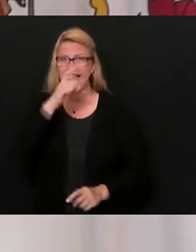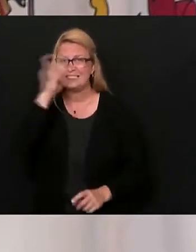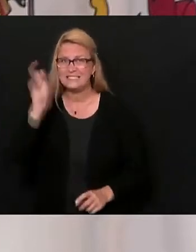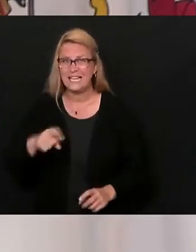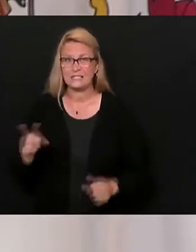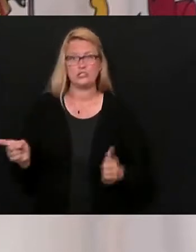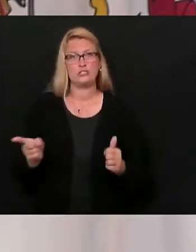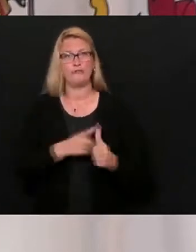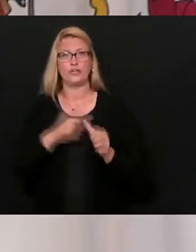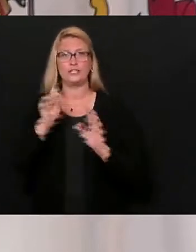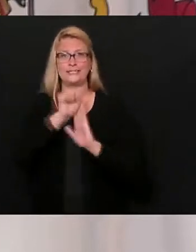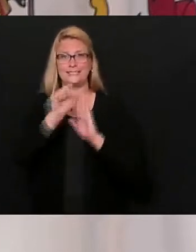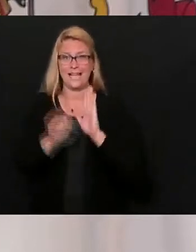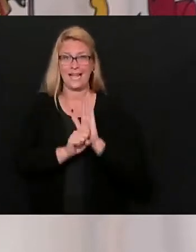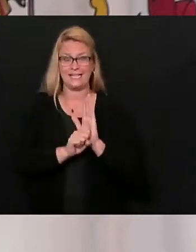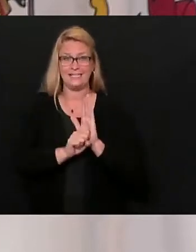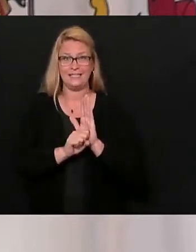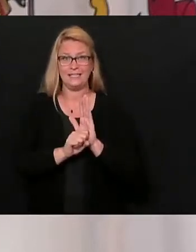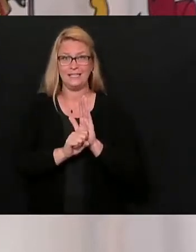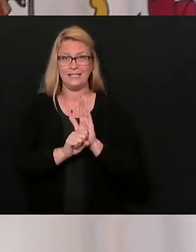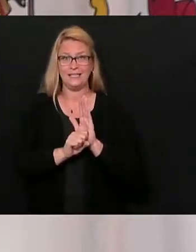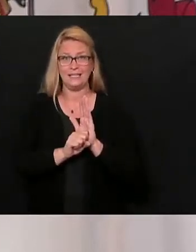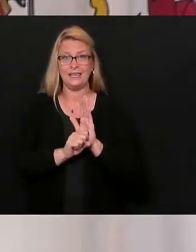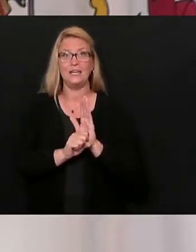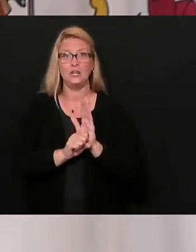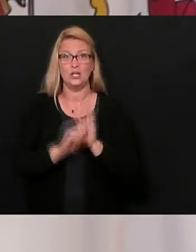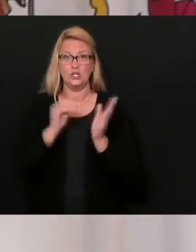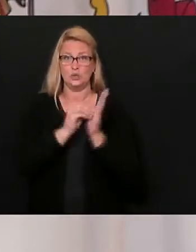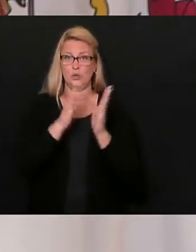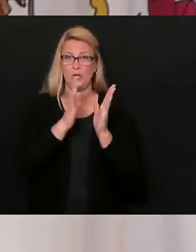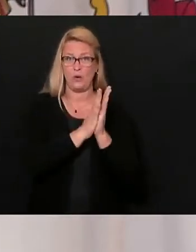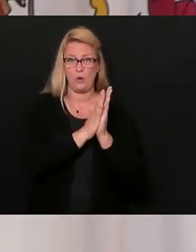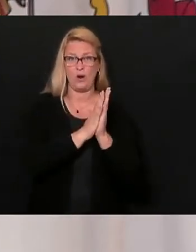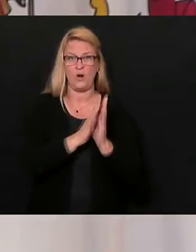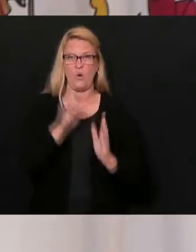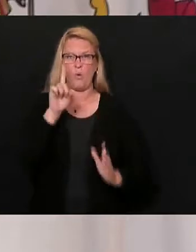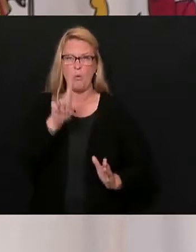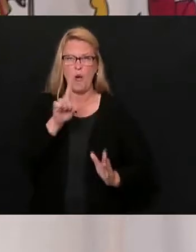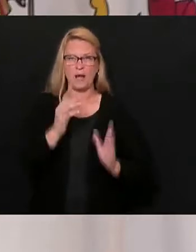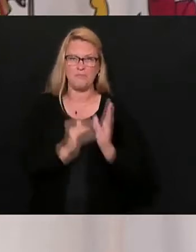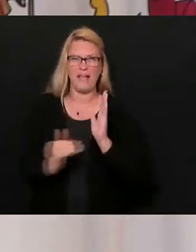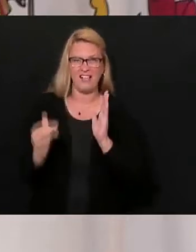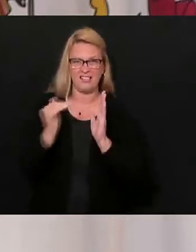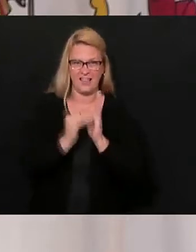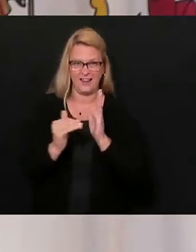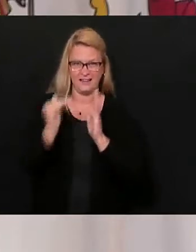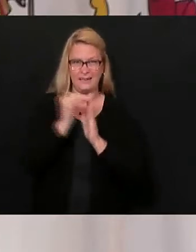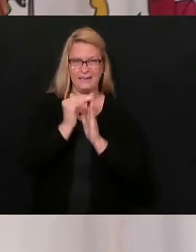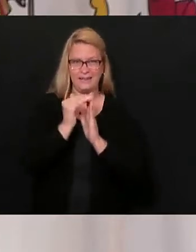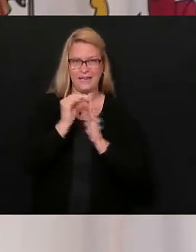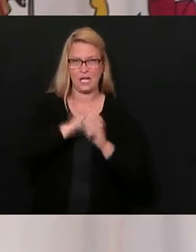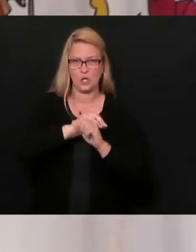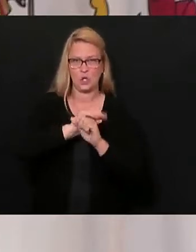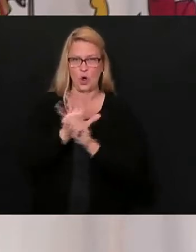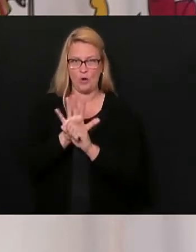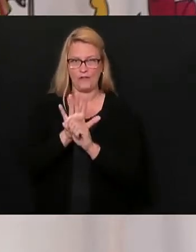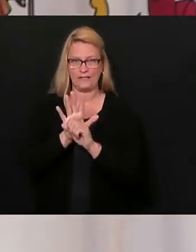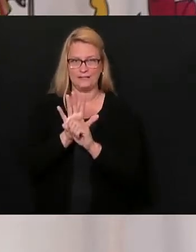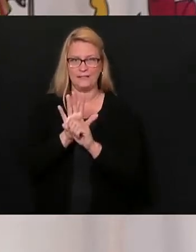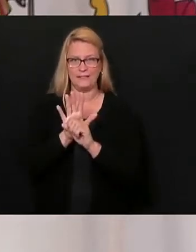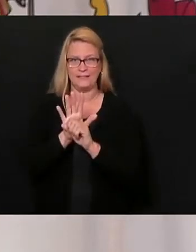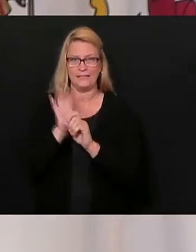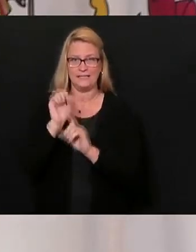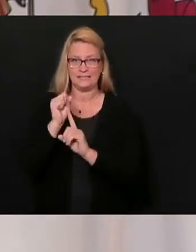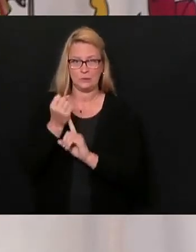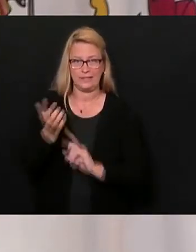state in the United States to record 1 million COVID cases, according to